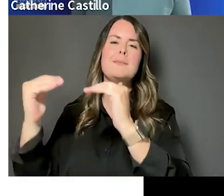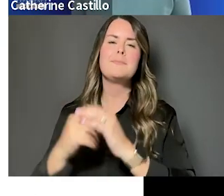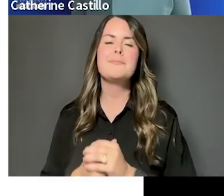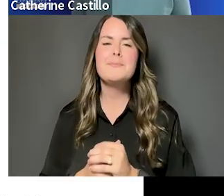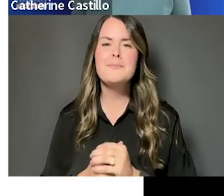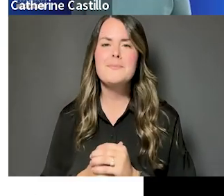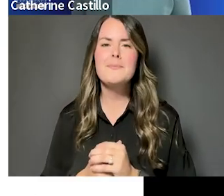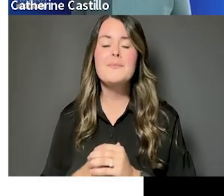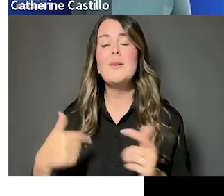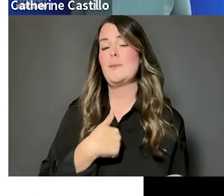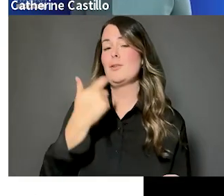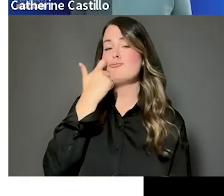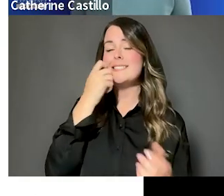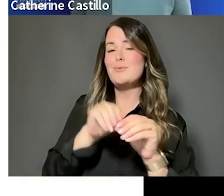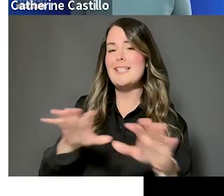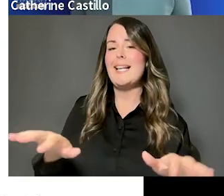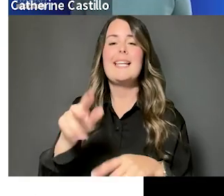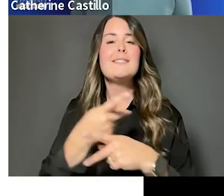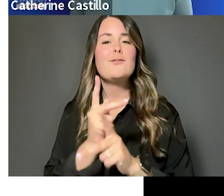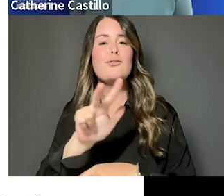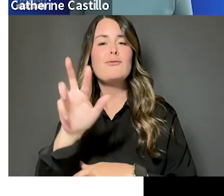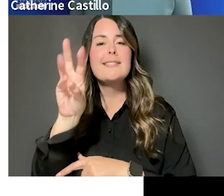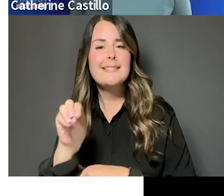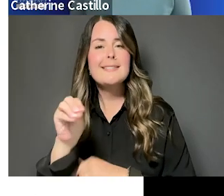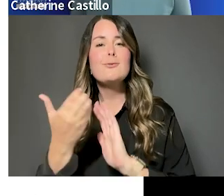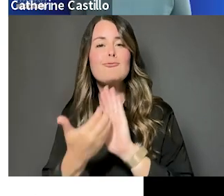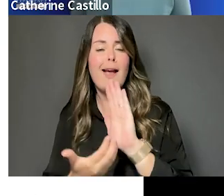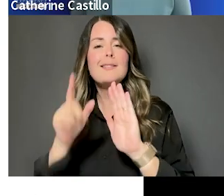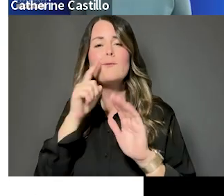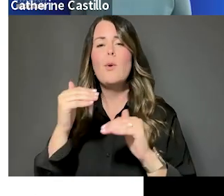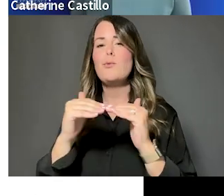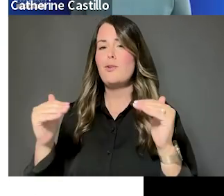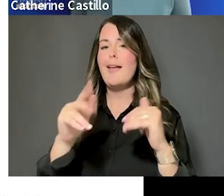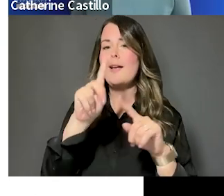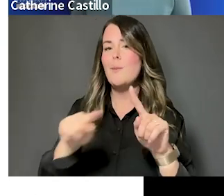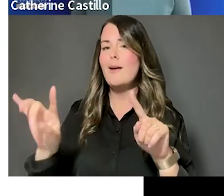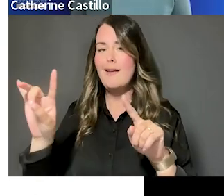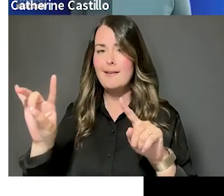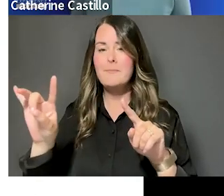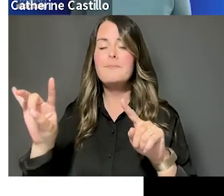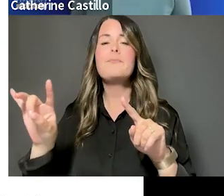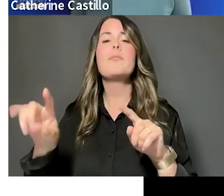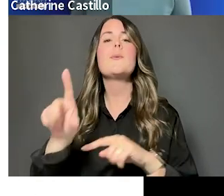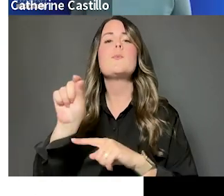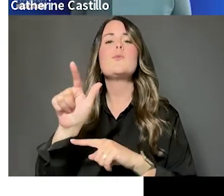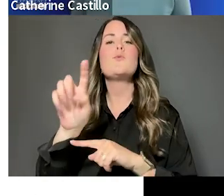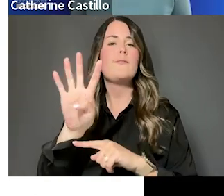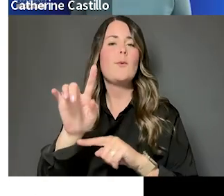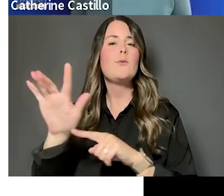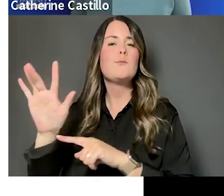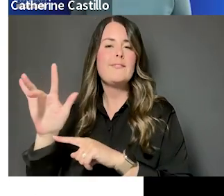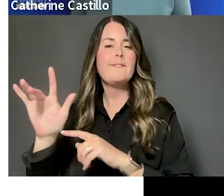and enhancements. We recently released version 360 of our curricula for grades K through 8,